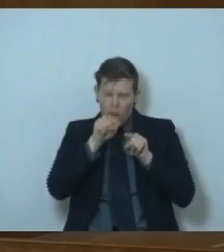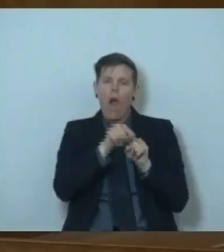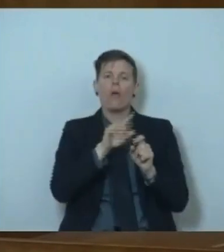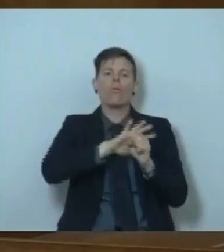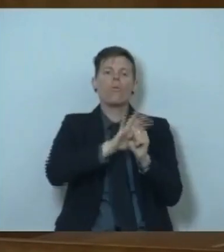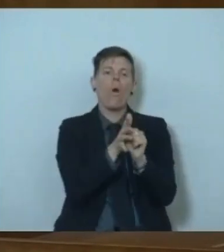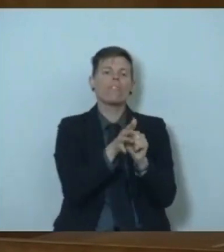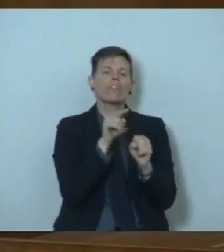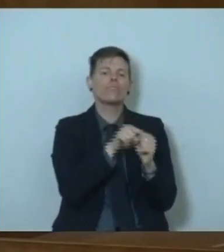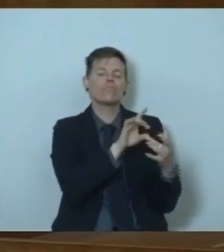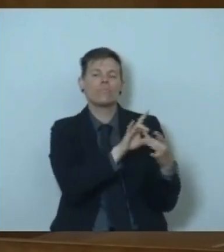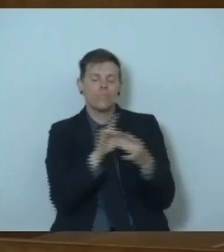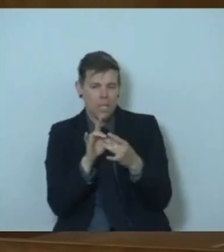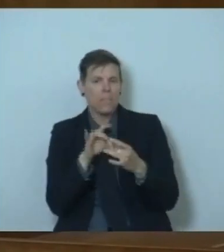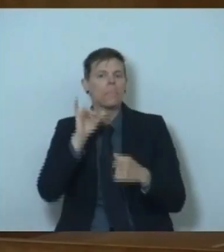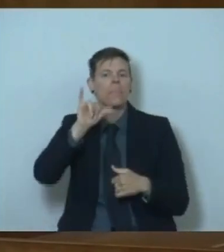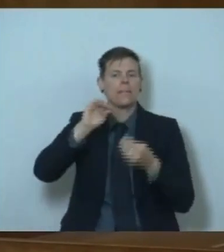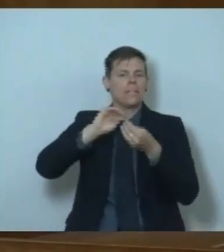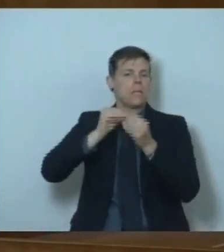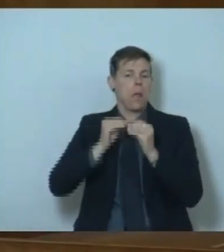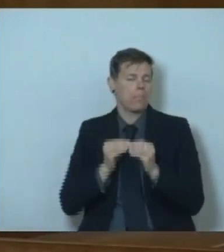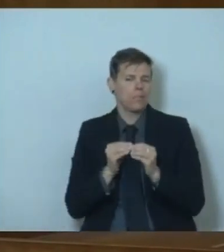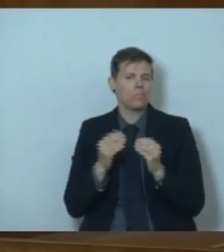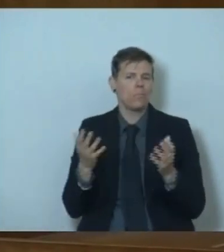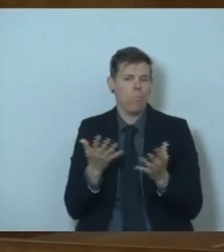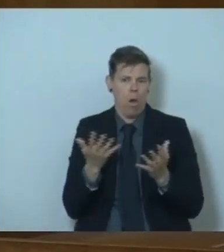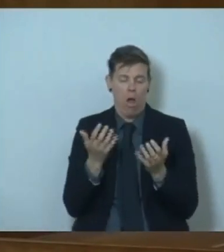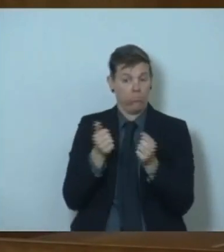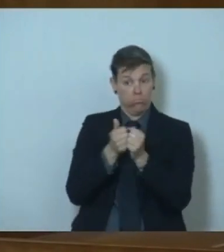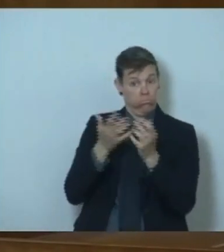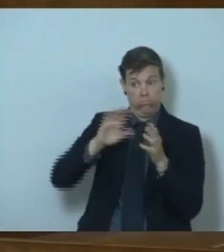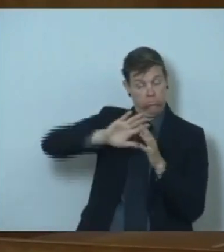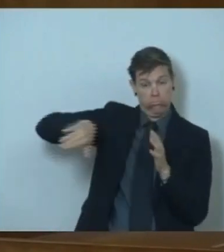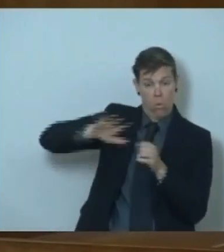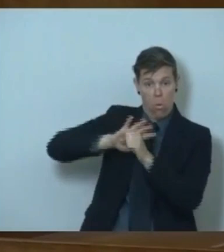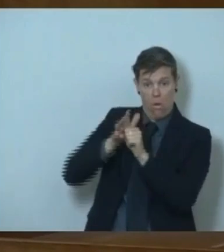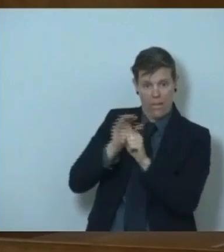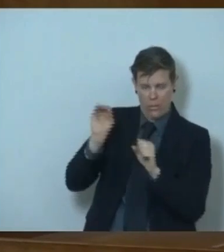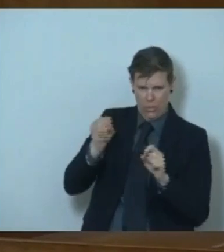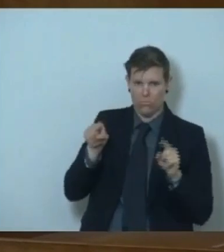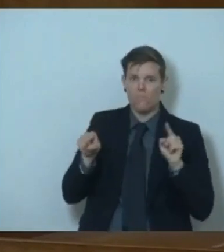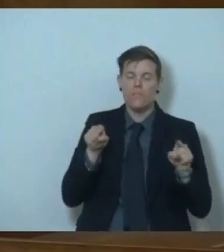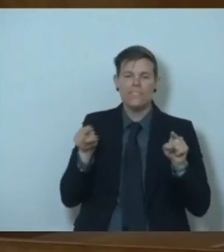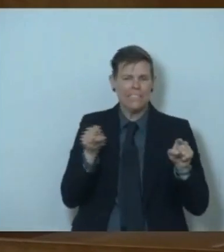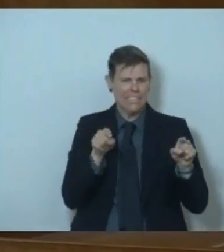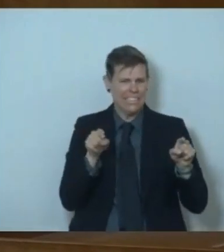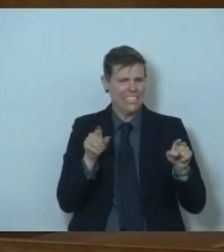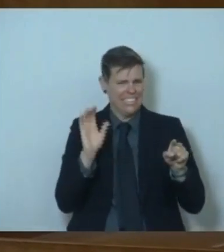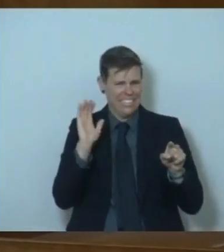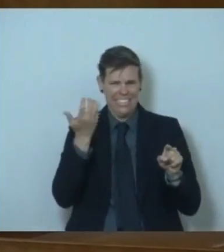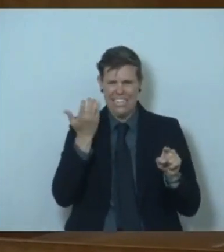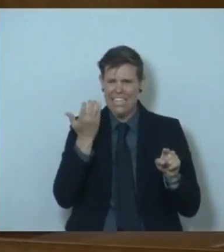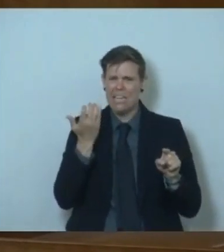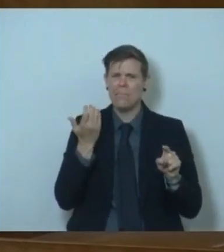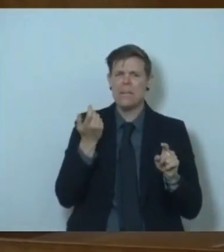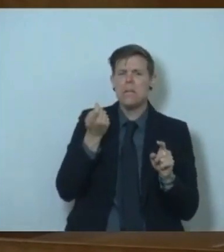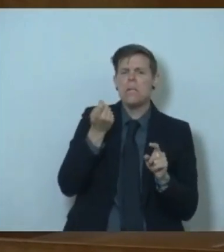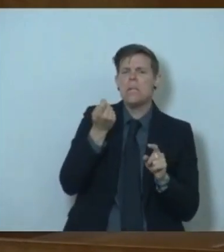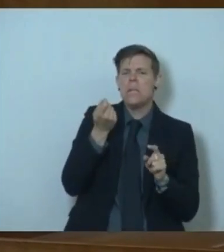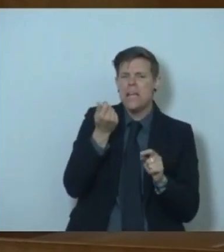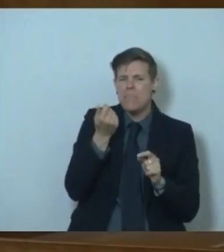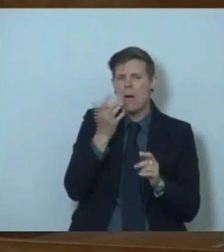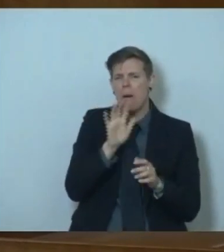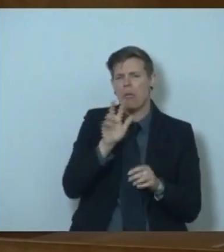like in that large data set of 25,000 people, exactly 3/4 of the deaths were COVID